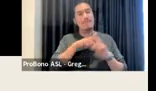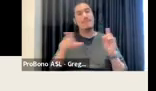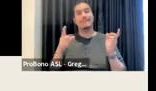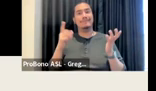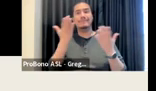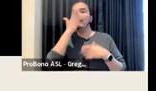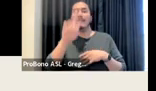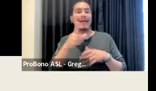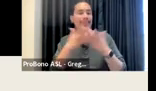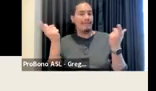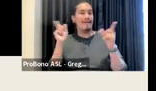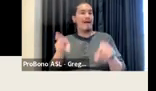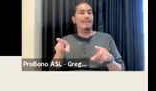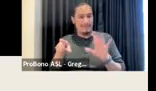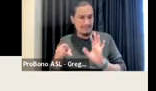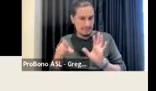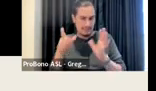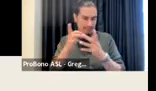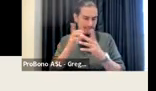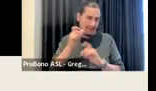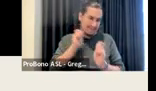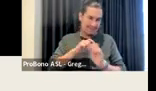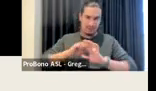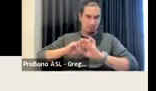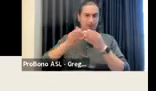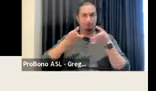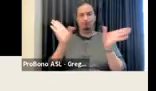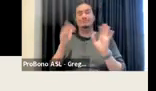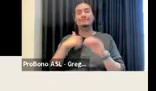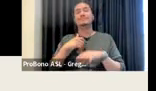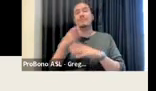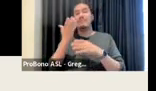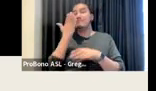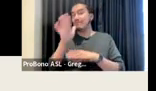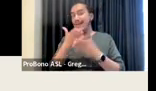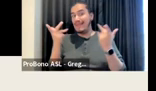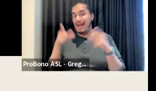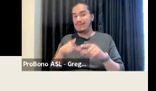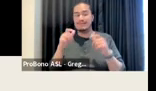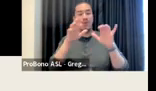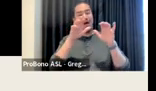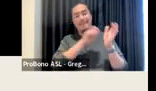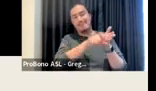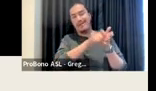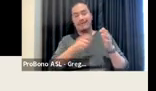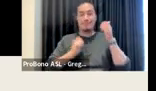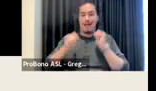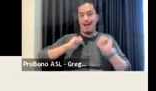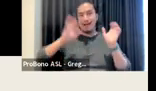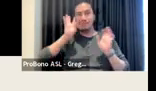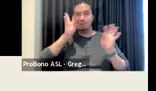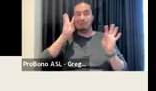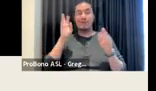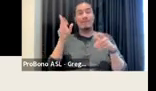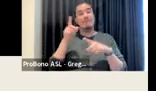thing happened, which again, this is not trauma. I'm being very simplistic. Bad thing happened. If I write a play and bad thing happens and the play, the